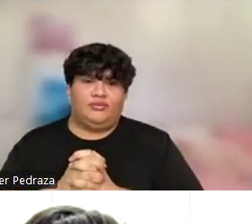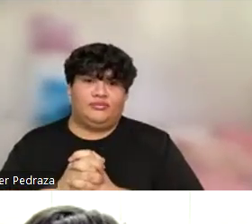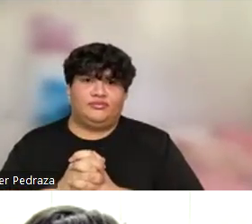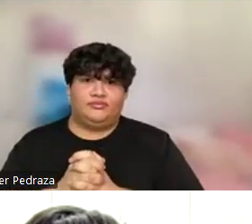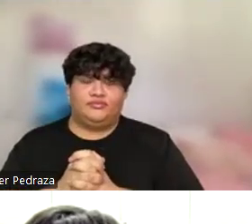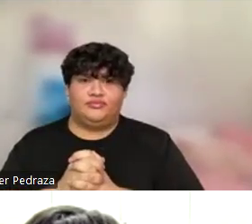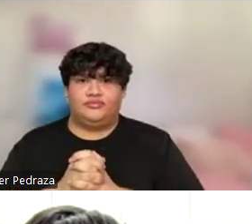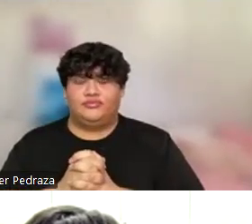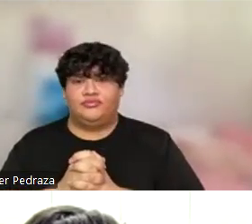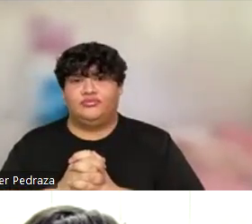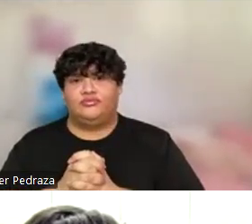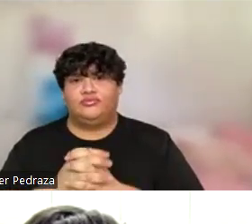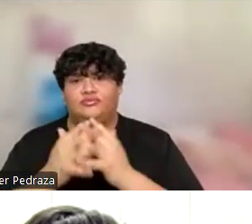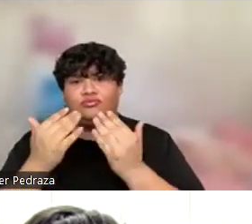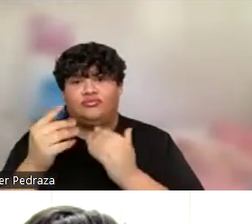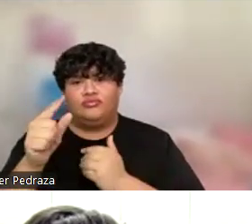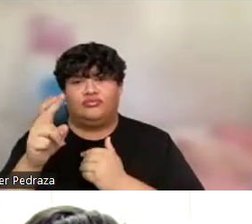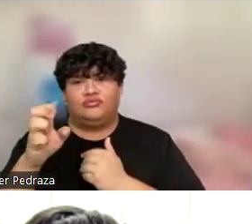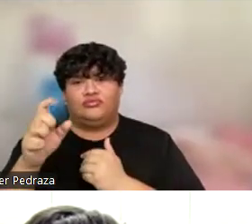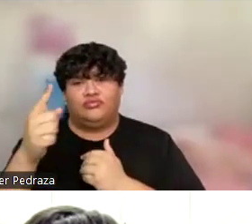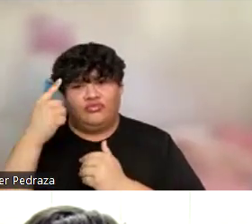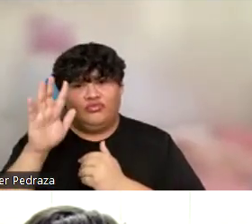Thank you, Greg, for your question and welcome.